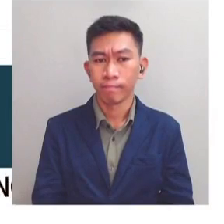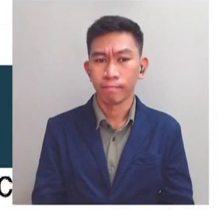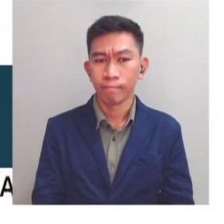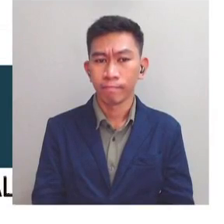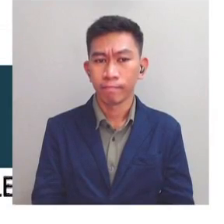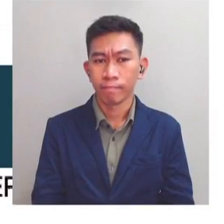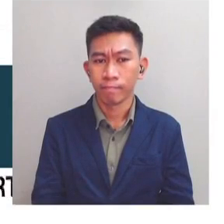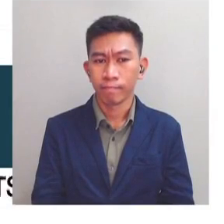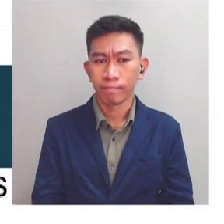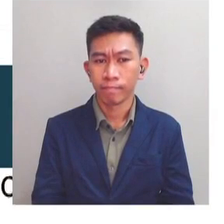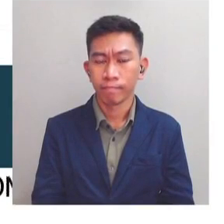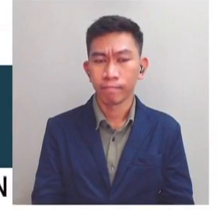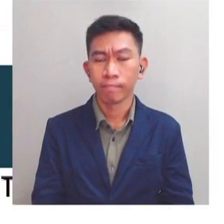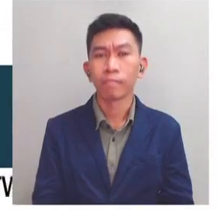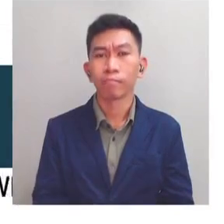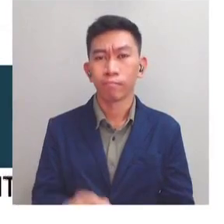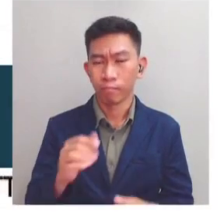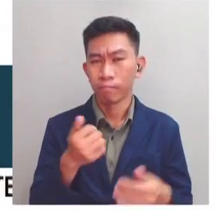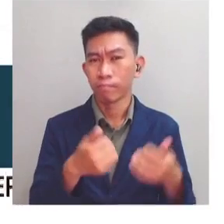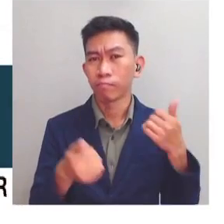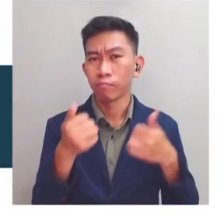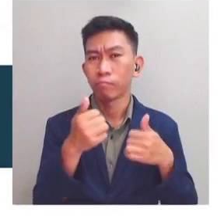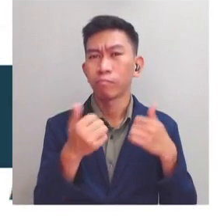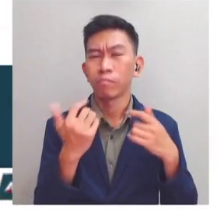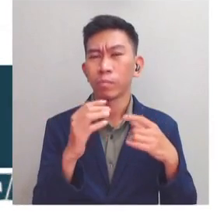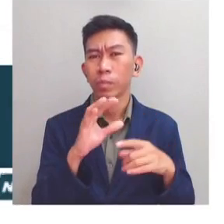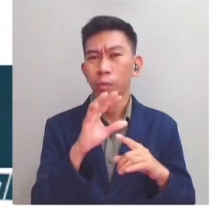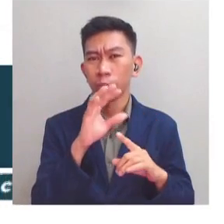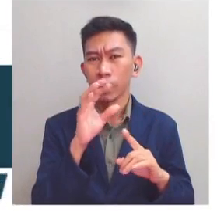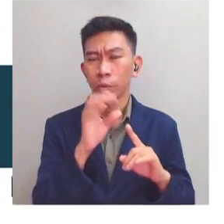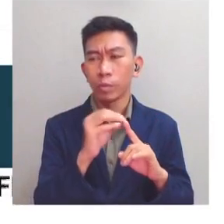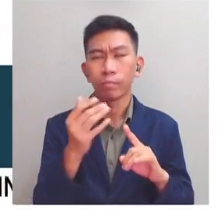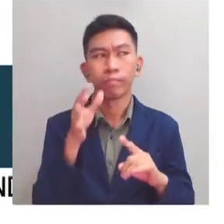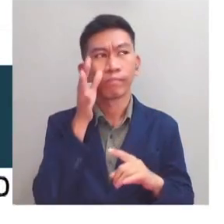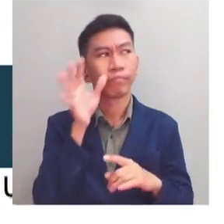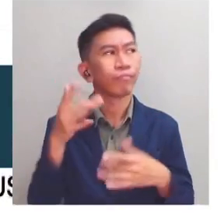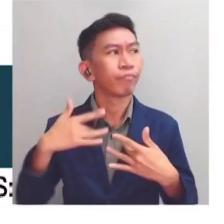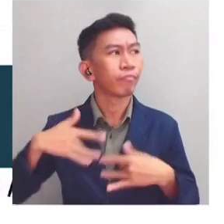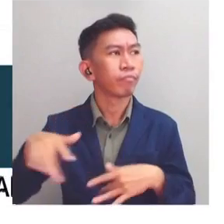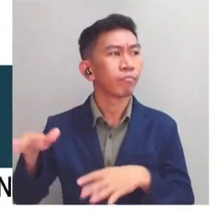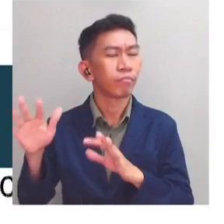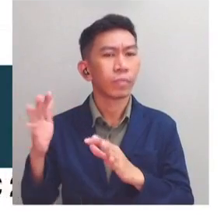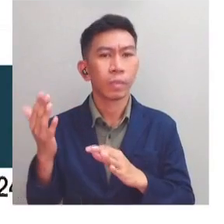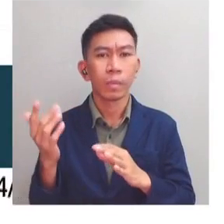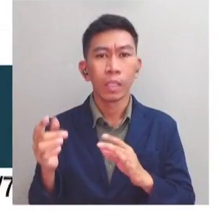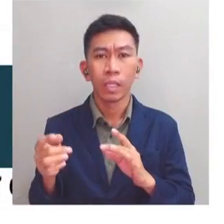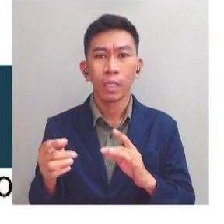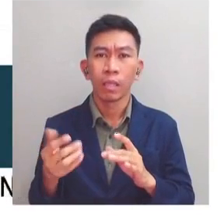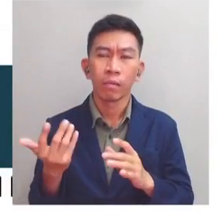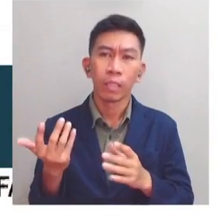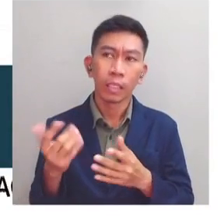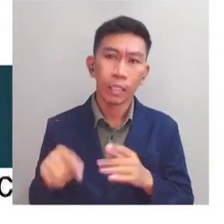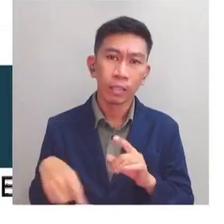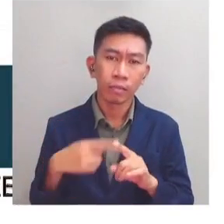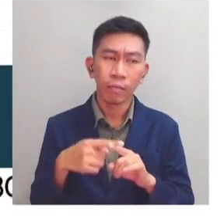of negligence, the culture of walang pakialaman, the culture of diligensya,